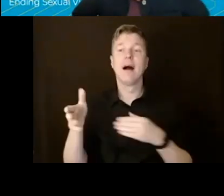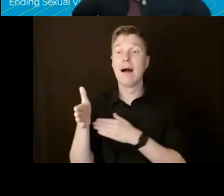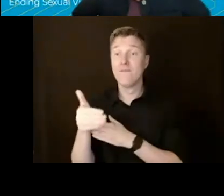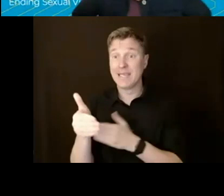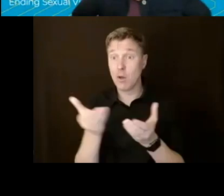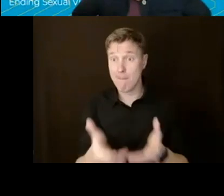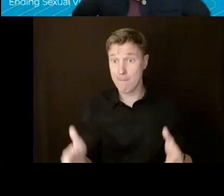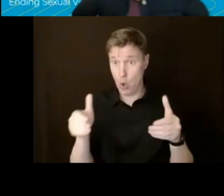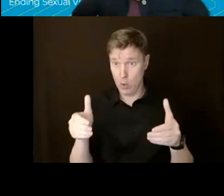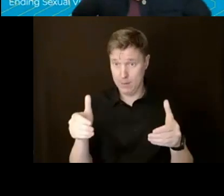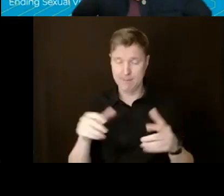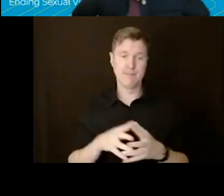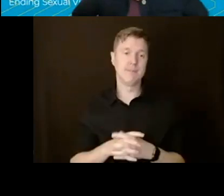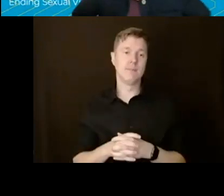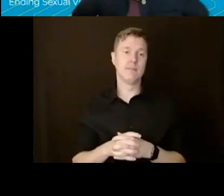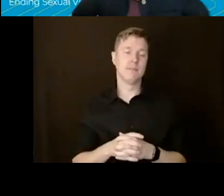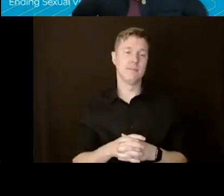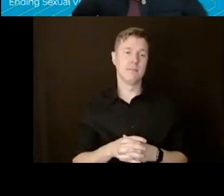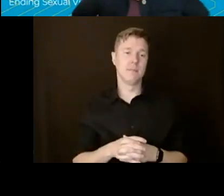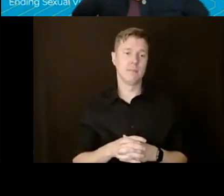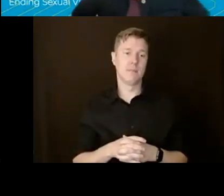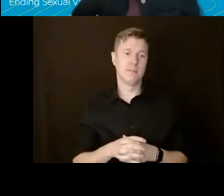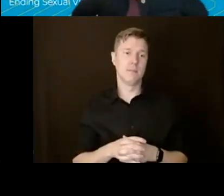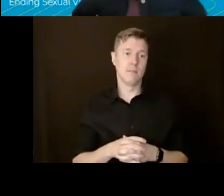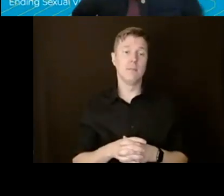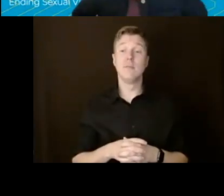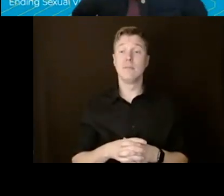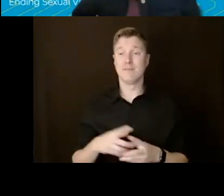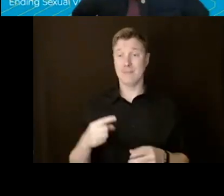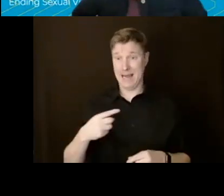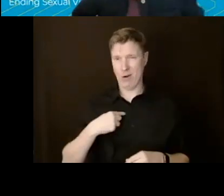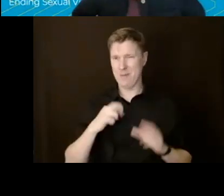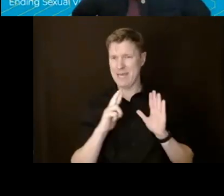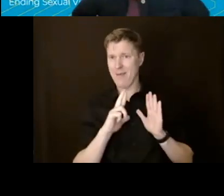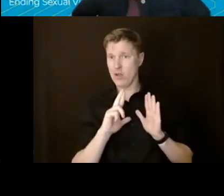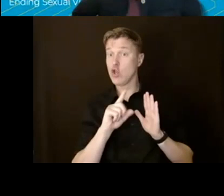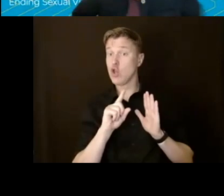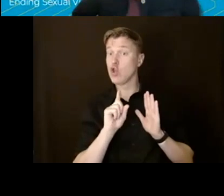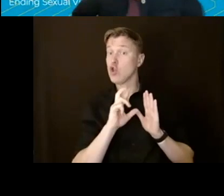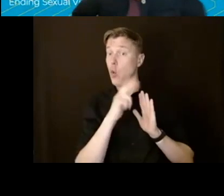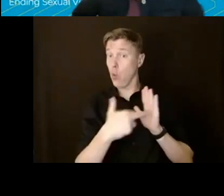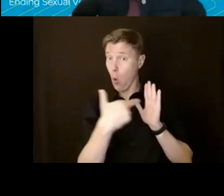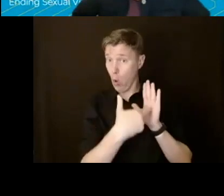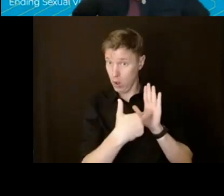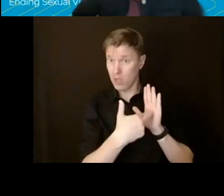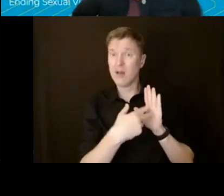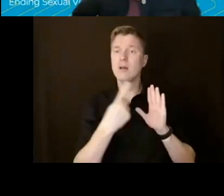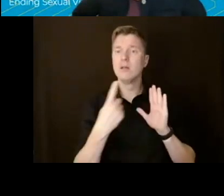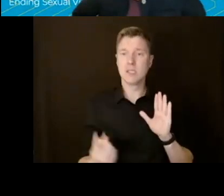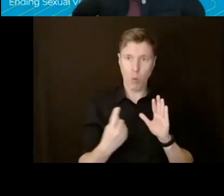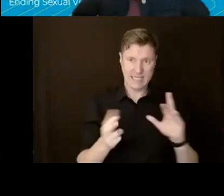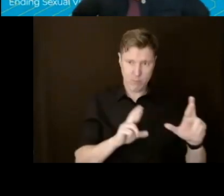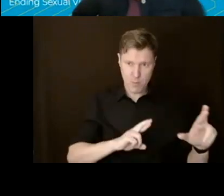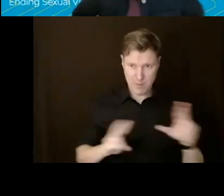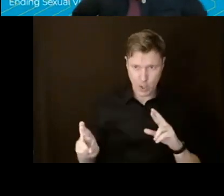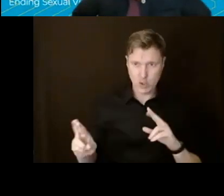I will be in the role of someone who is preparing to tell her story at